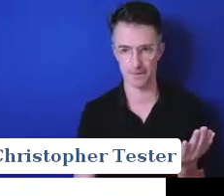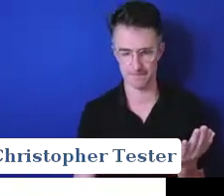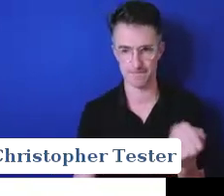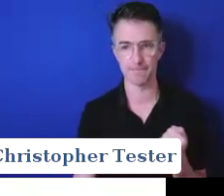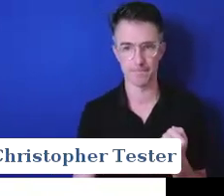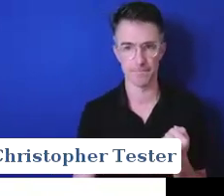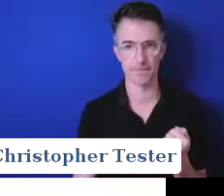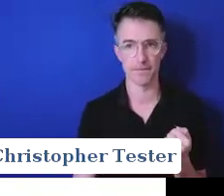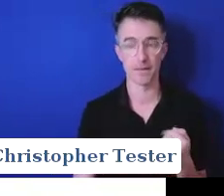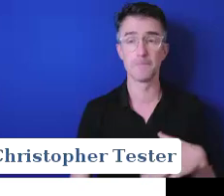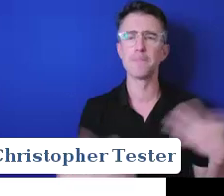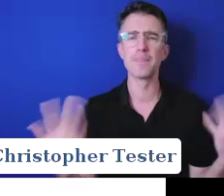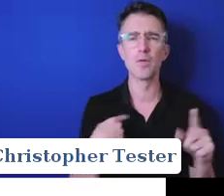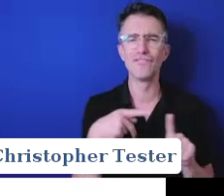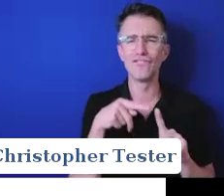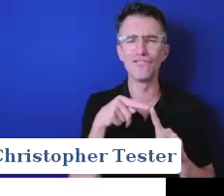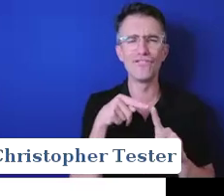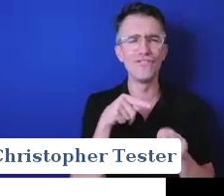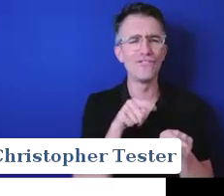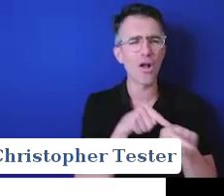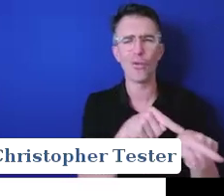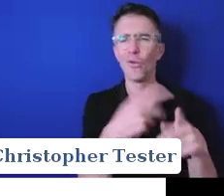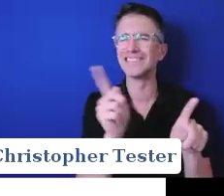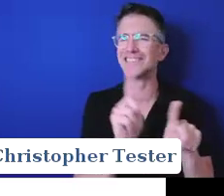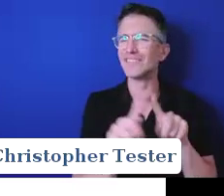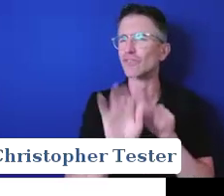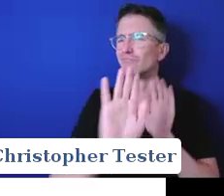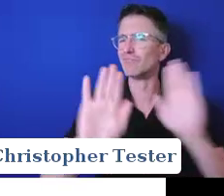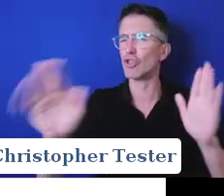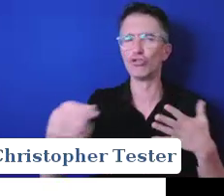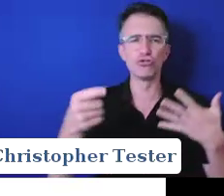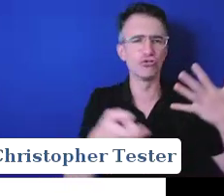actors and stakeholders in the field